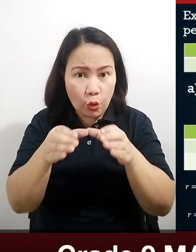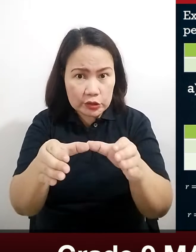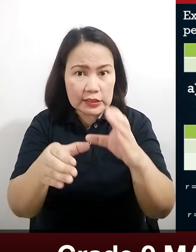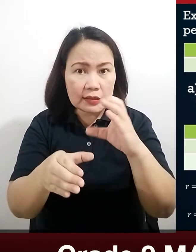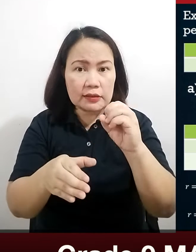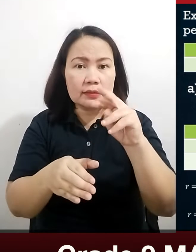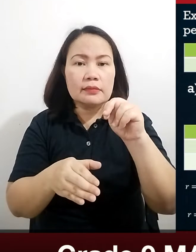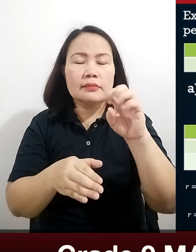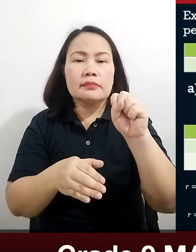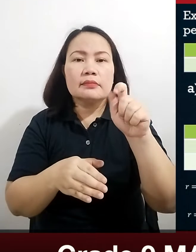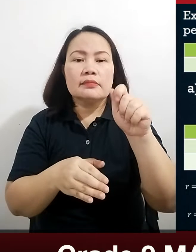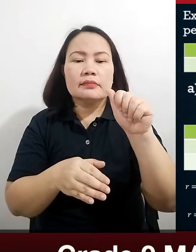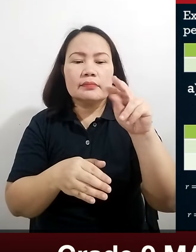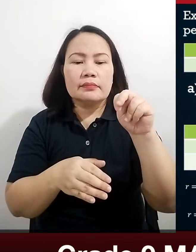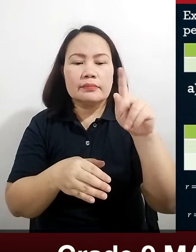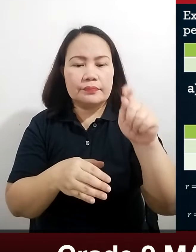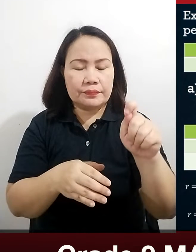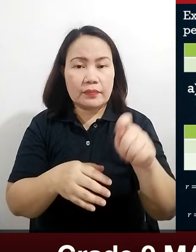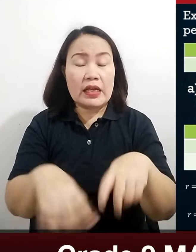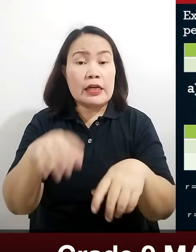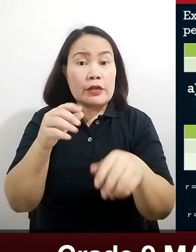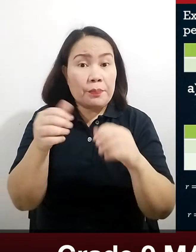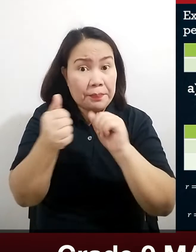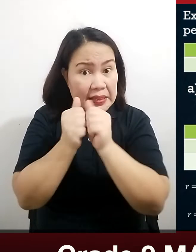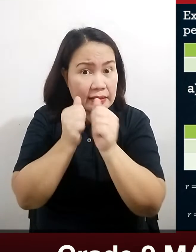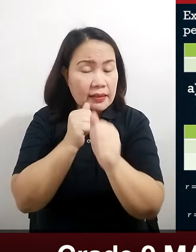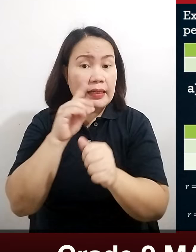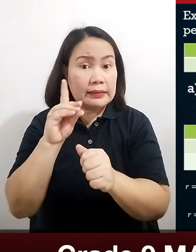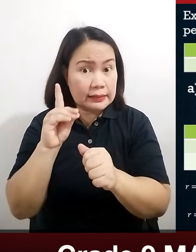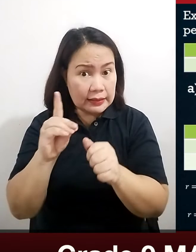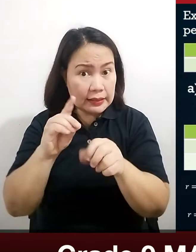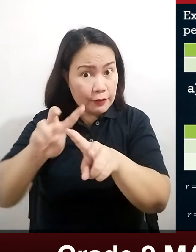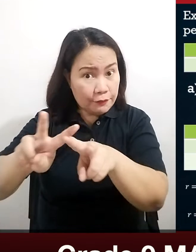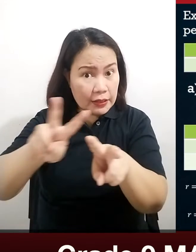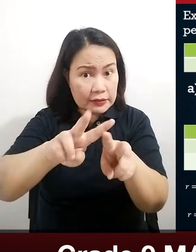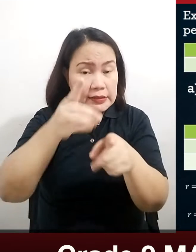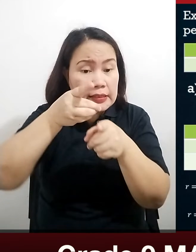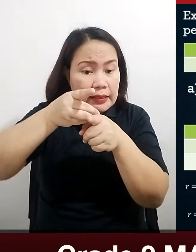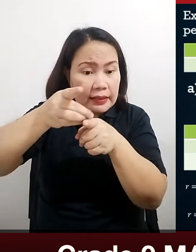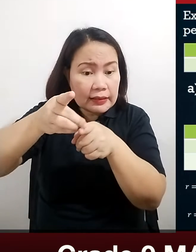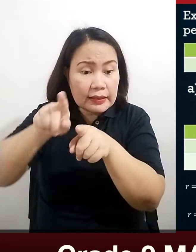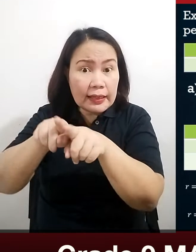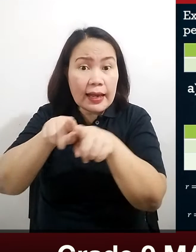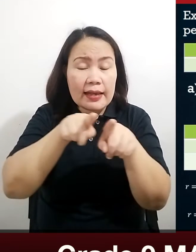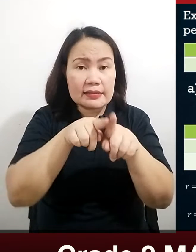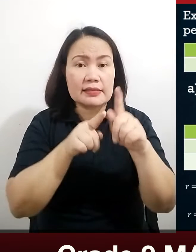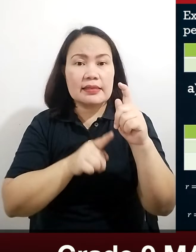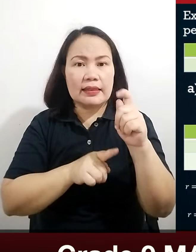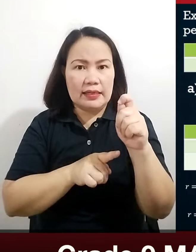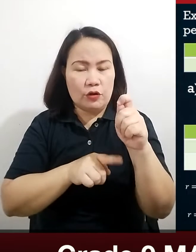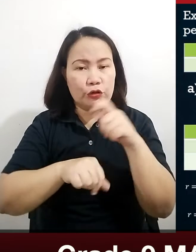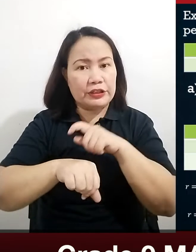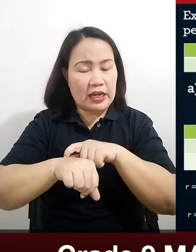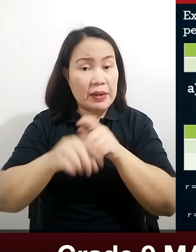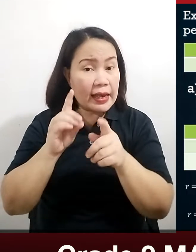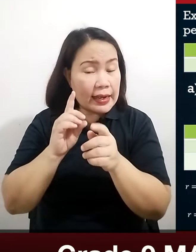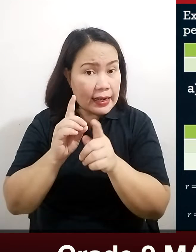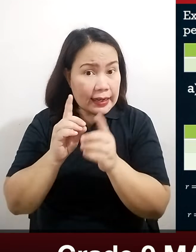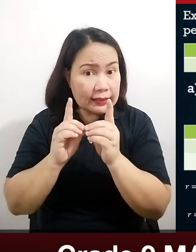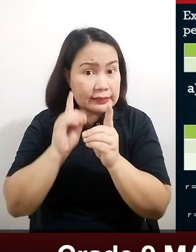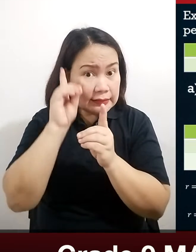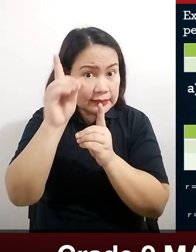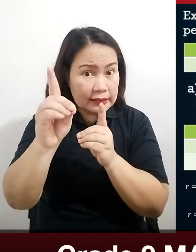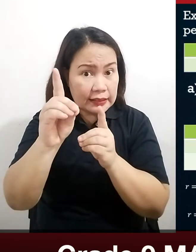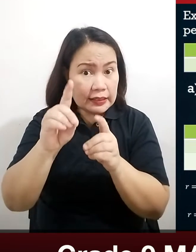So, ibig sabihin, d varies directly as t. Okay, so again, ang constant natin dito